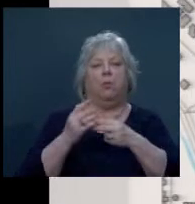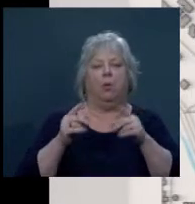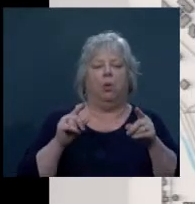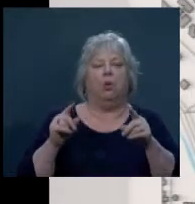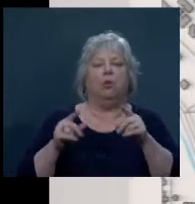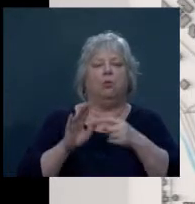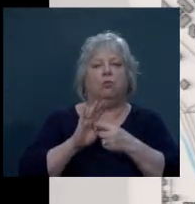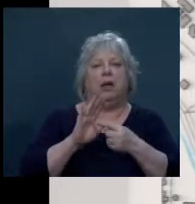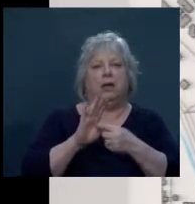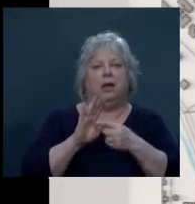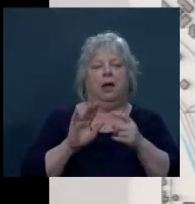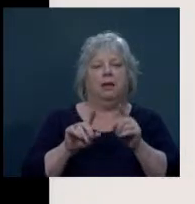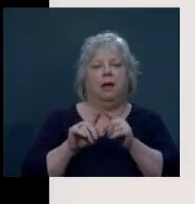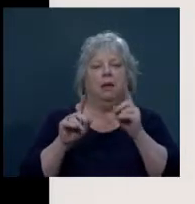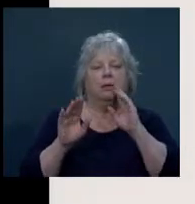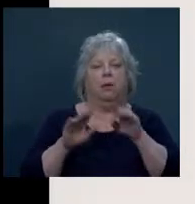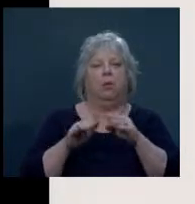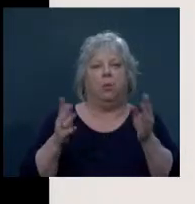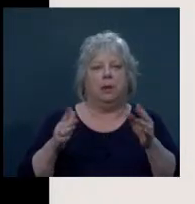on the land use plan.